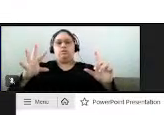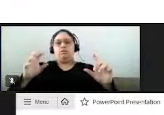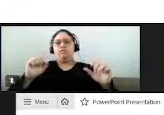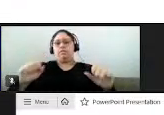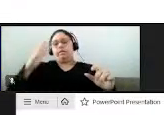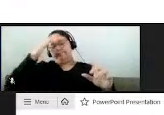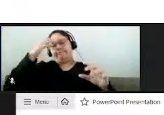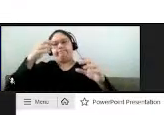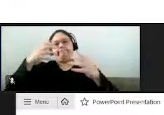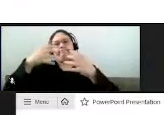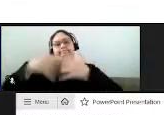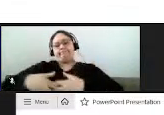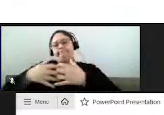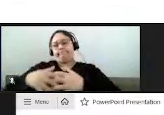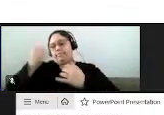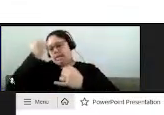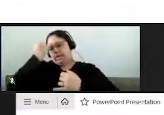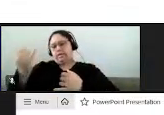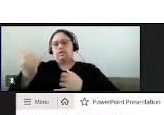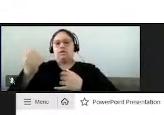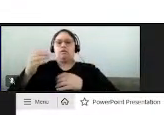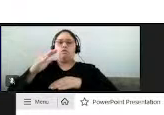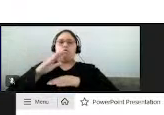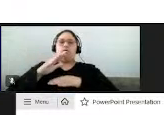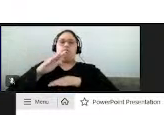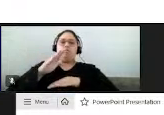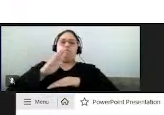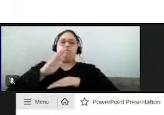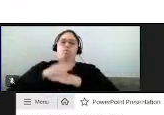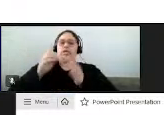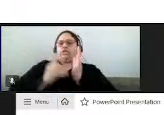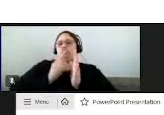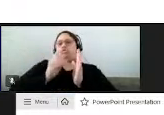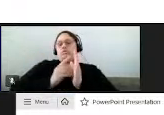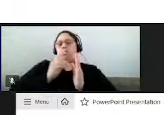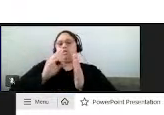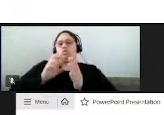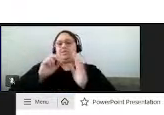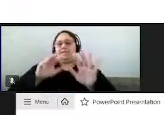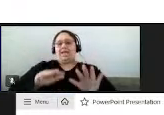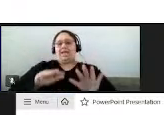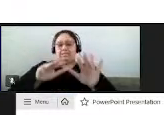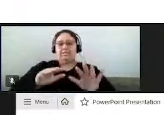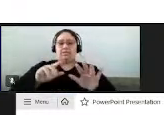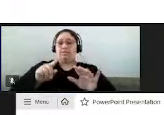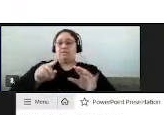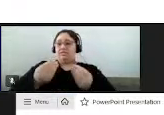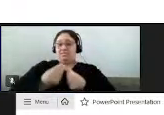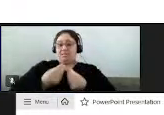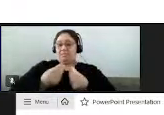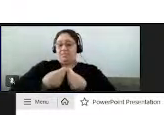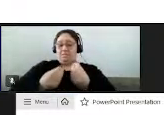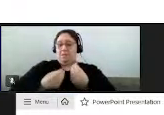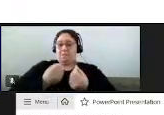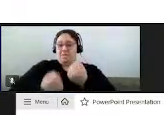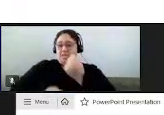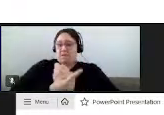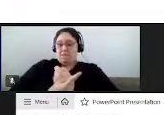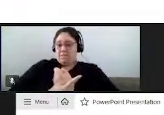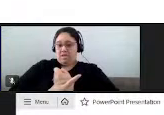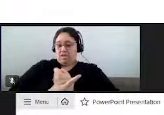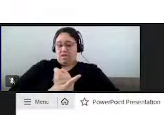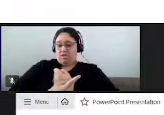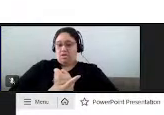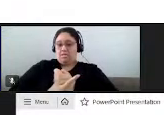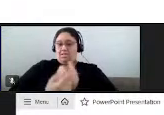conceptualizing that idea of digitization in 2019? Is there something maybe that has happened that